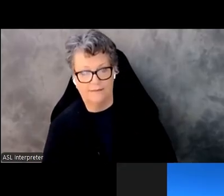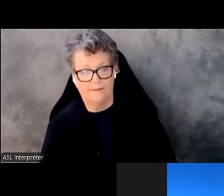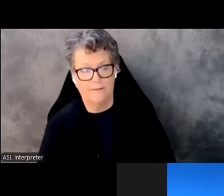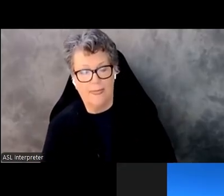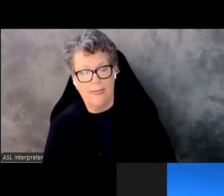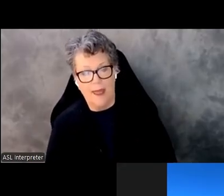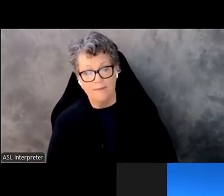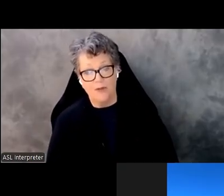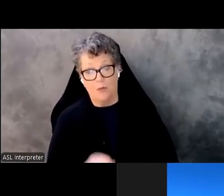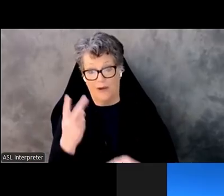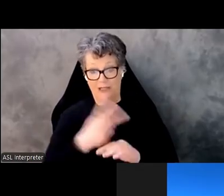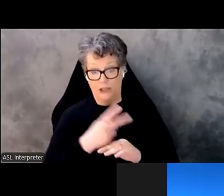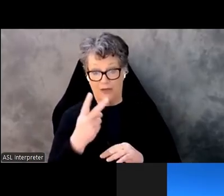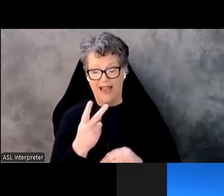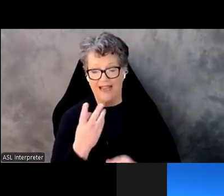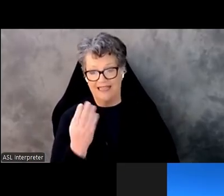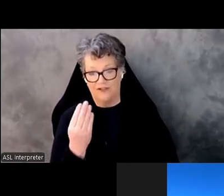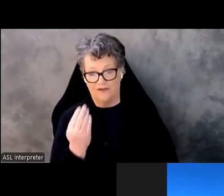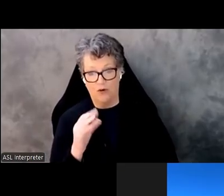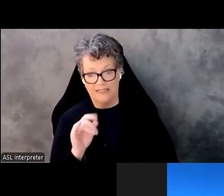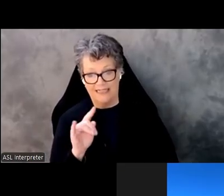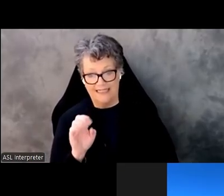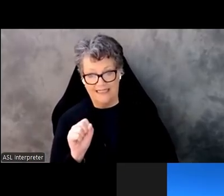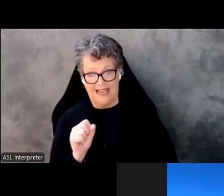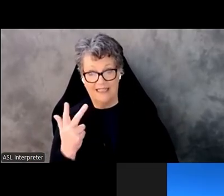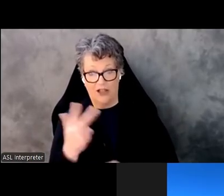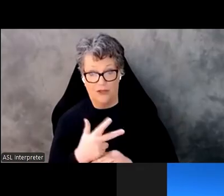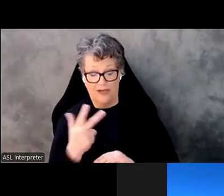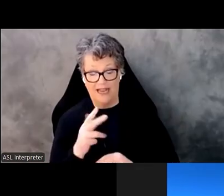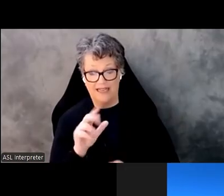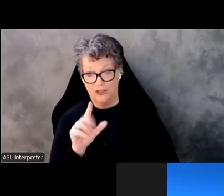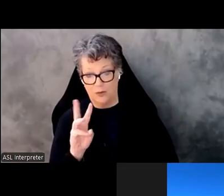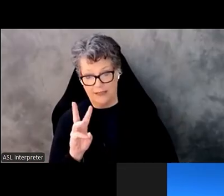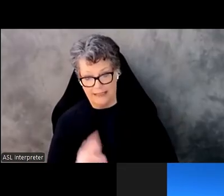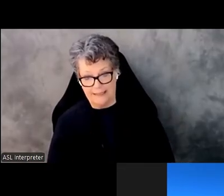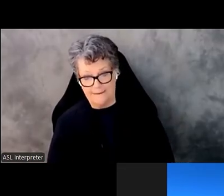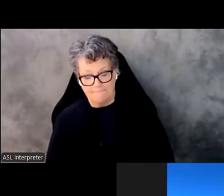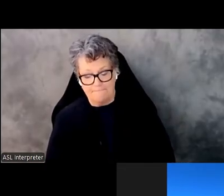Where in 2 days, that's 14 sites. In 3 days, it's 26 sites.